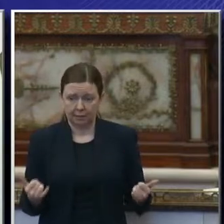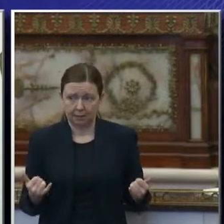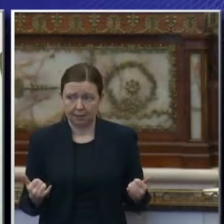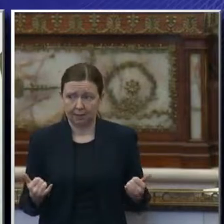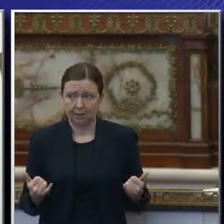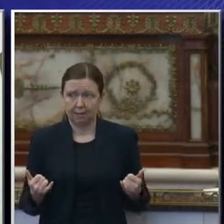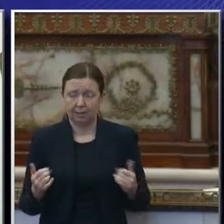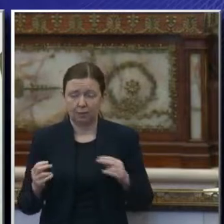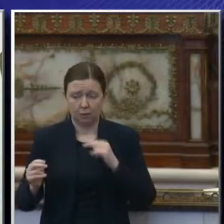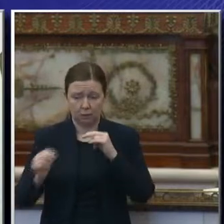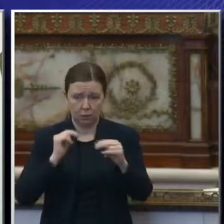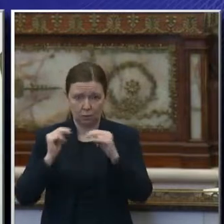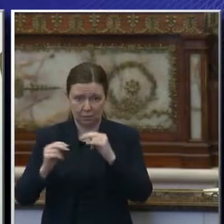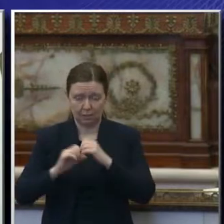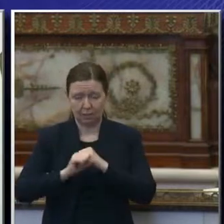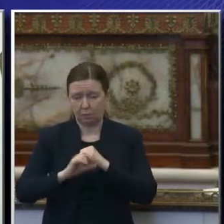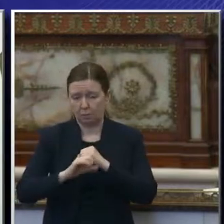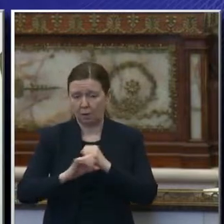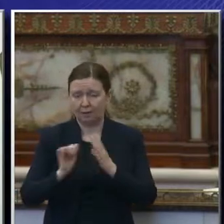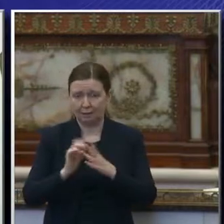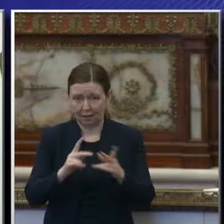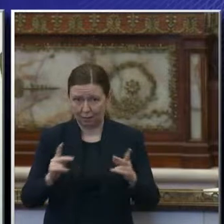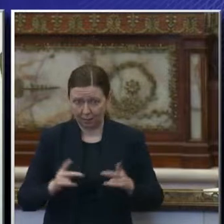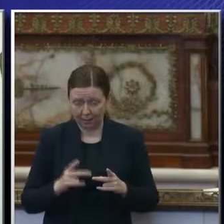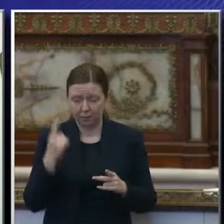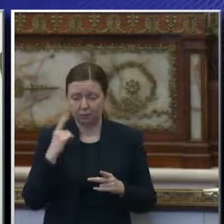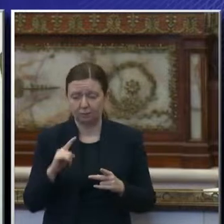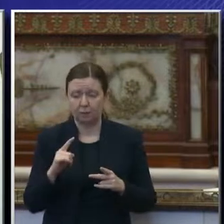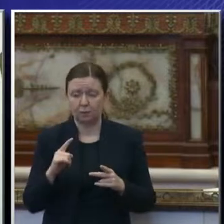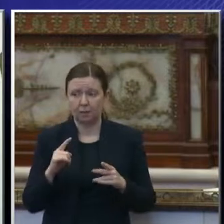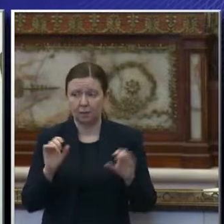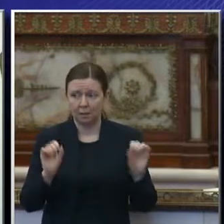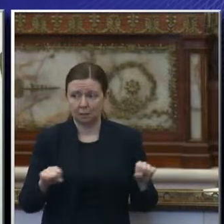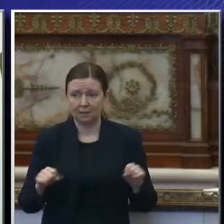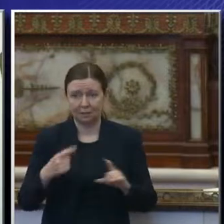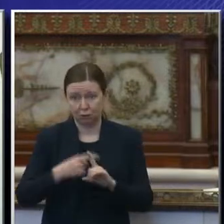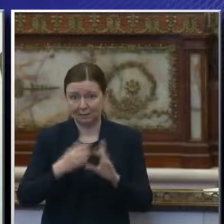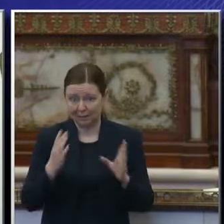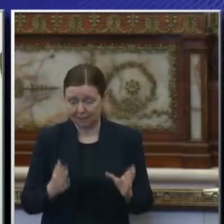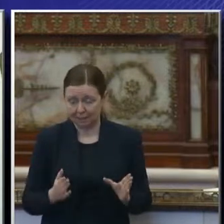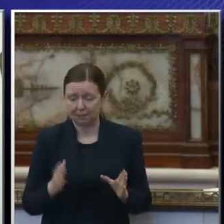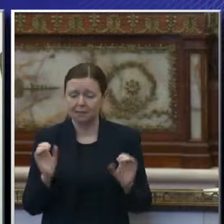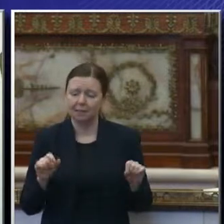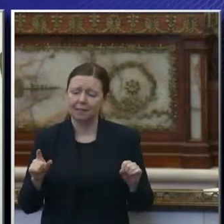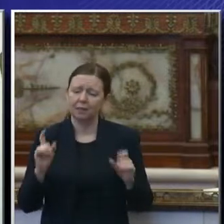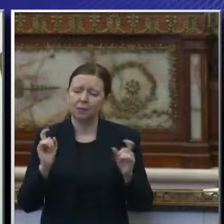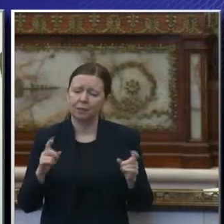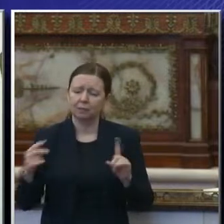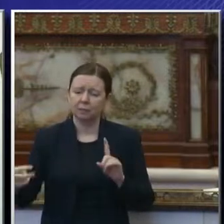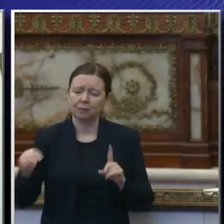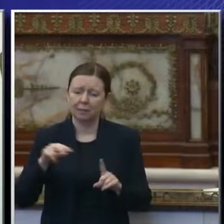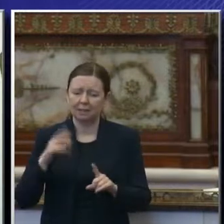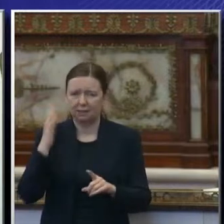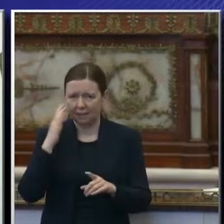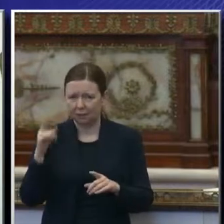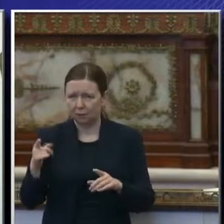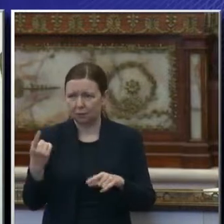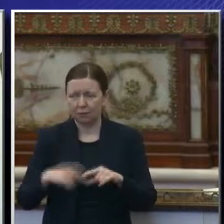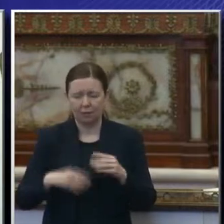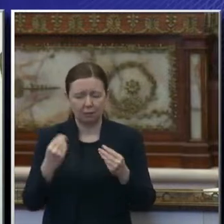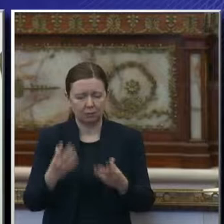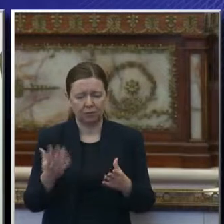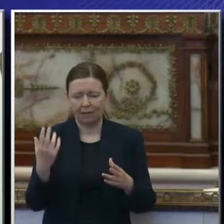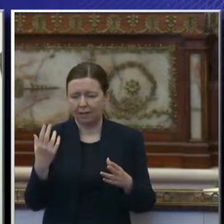either negotiating or marketing this location for potential tenants. Can you give a perspective, and I know you probably cannot provide